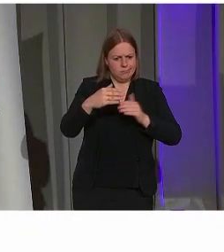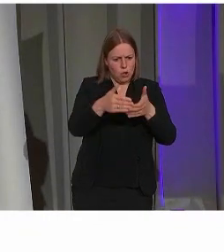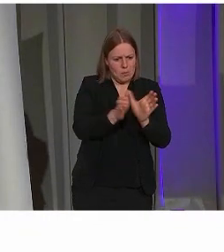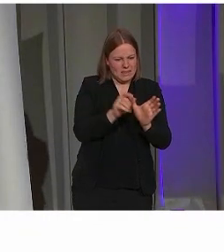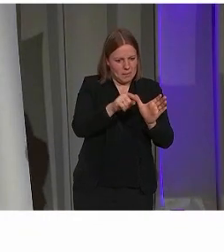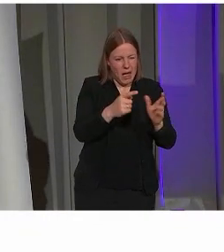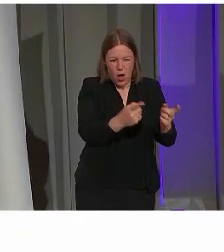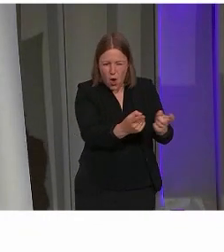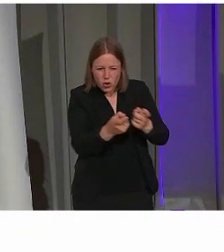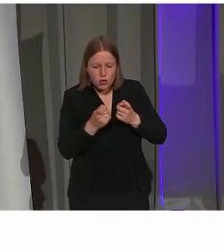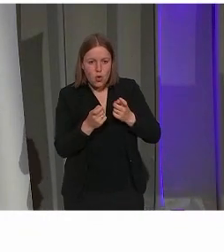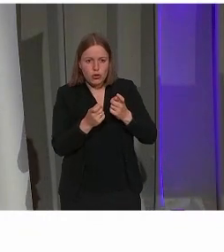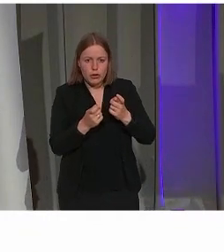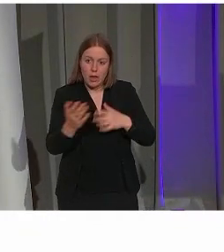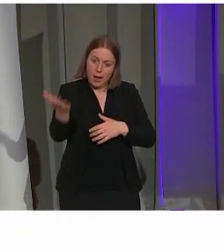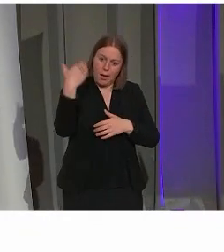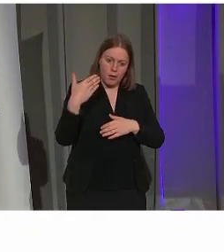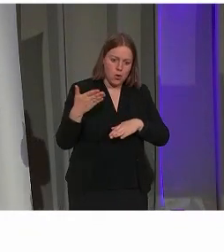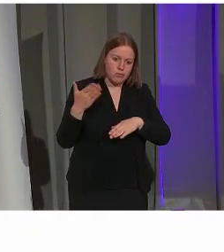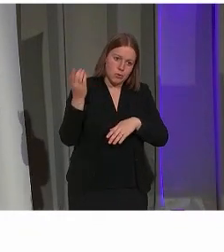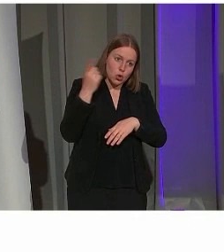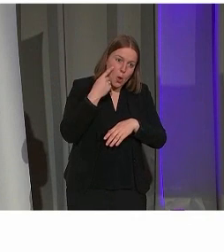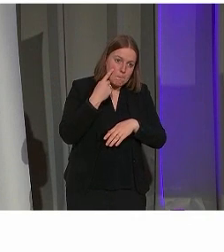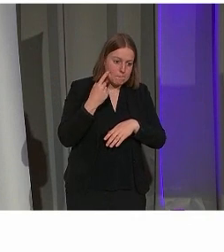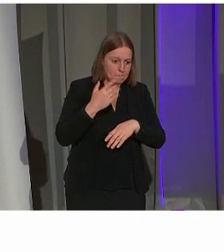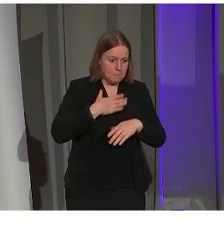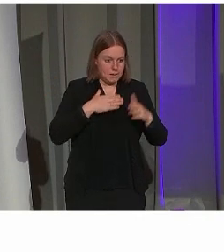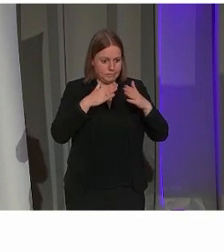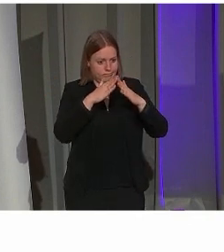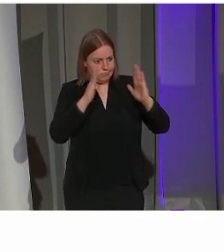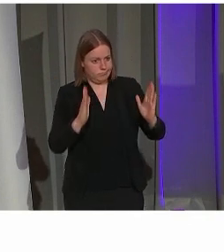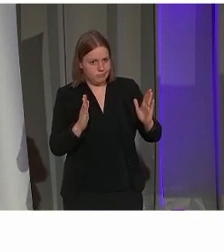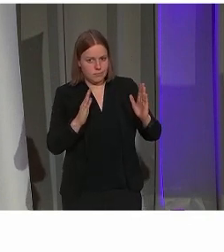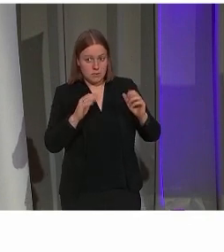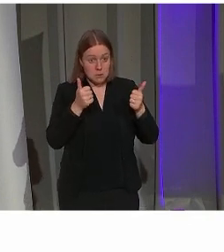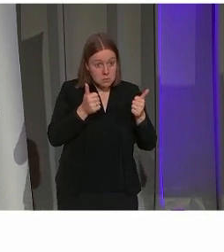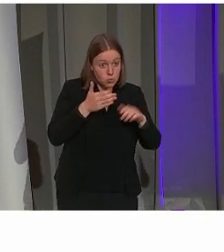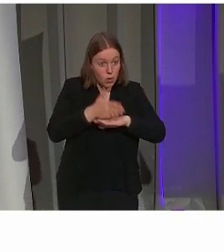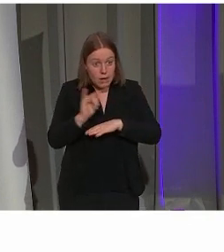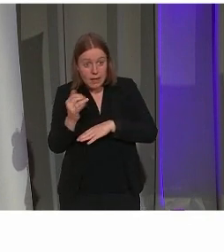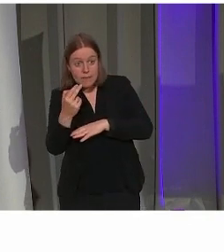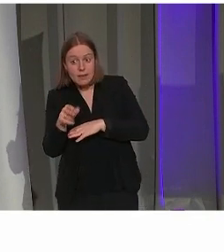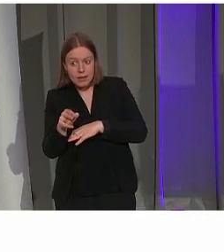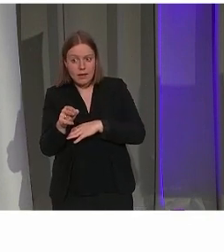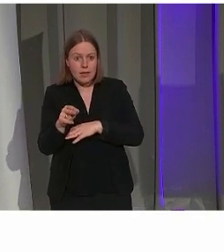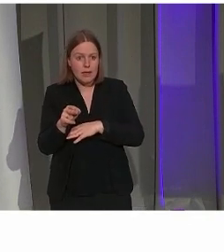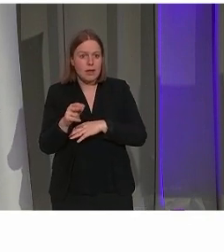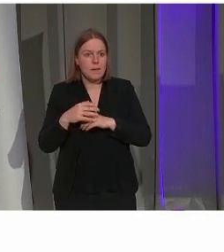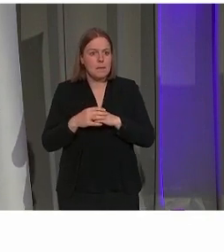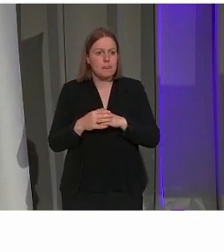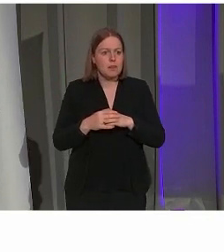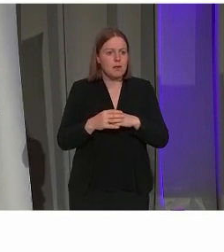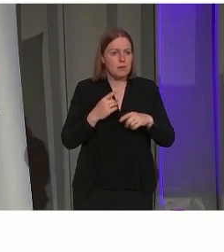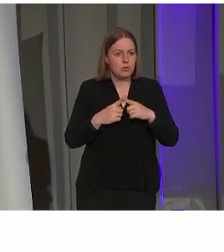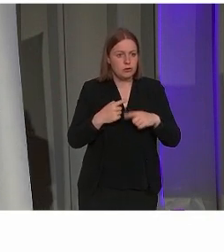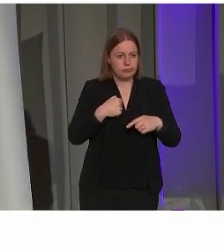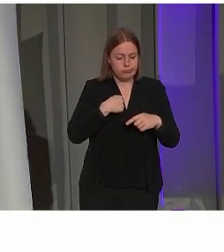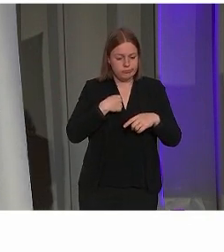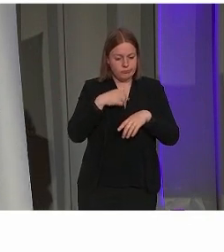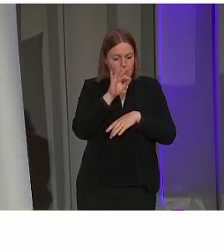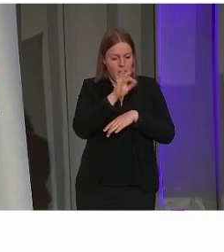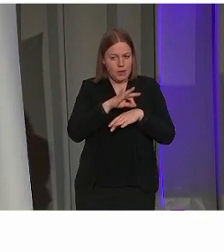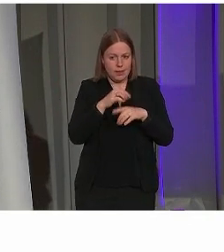road test the facilities. And I have to say, as an architect with a very small team who was